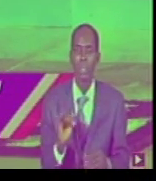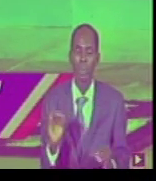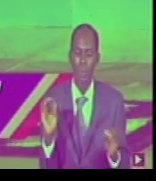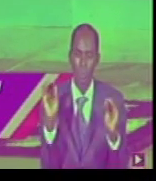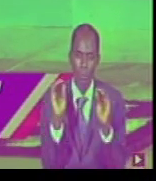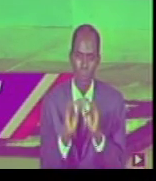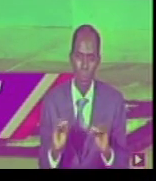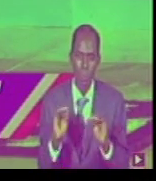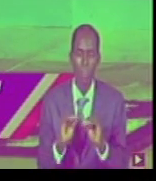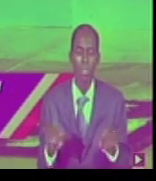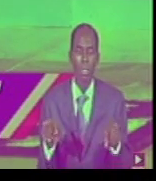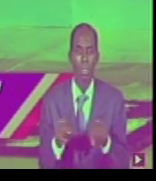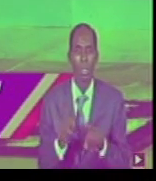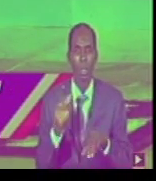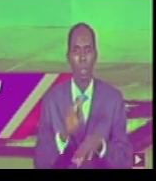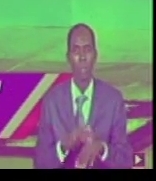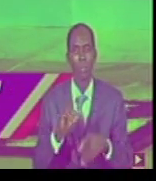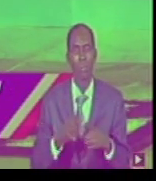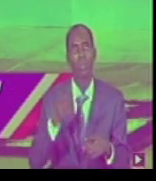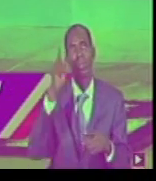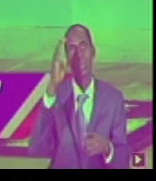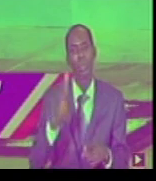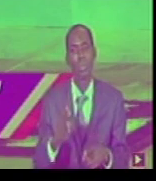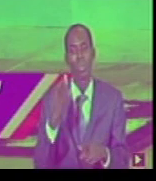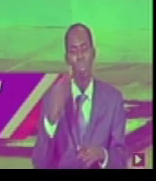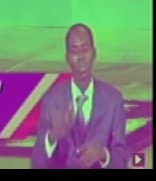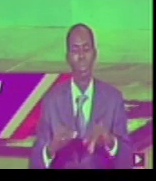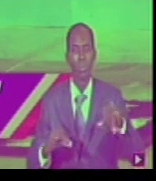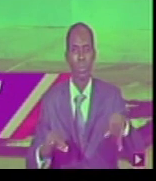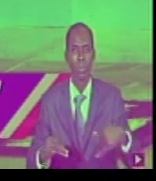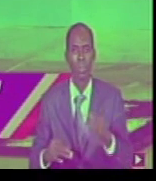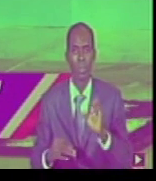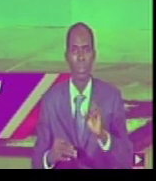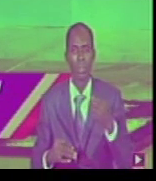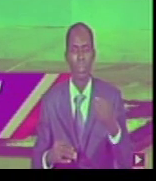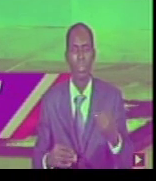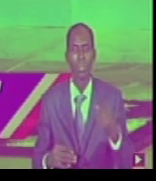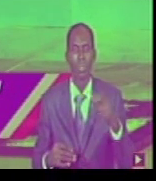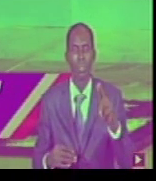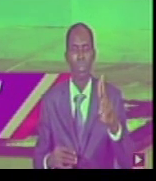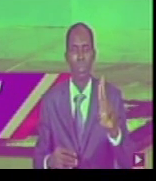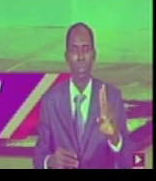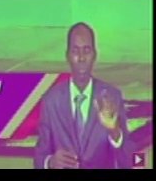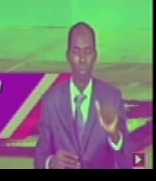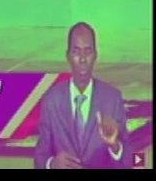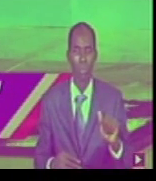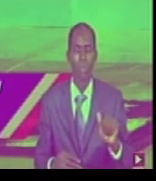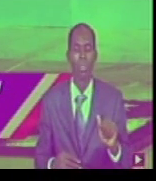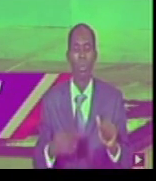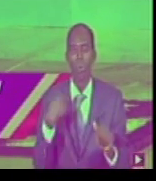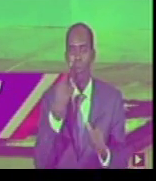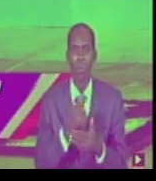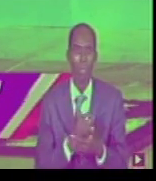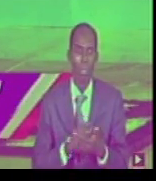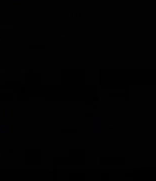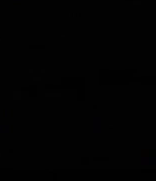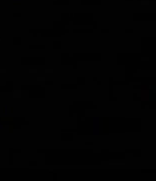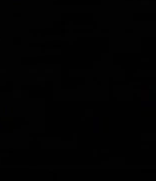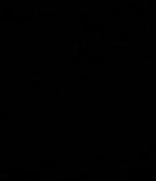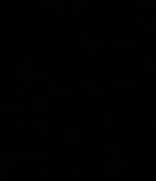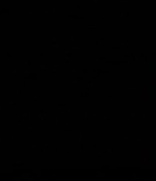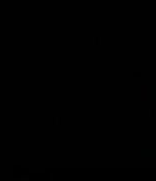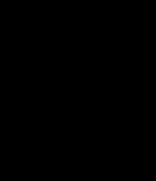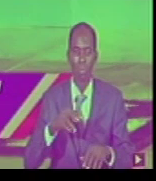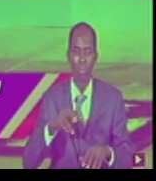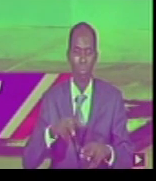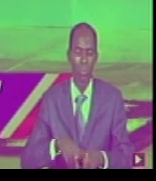like unto the God of Jeshur, who rideth upon the heaven in thy hill,